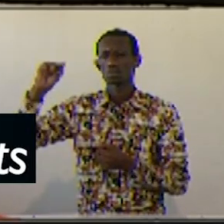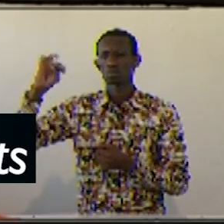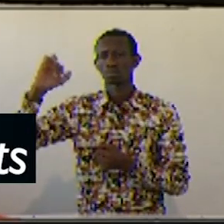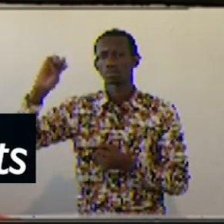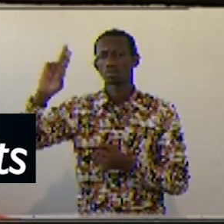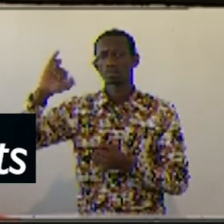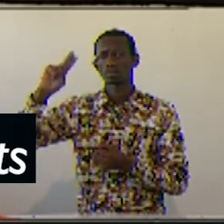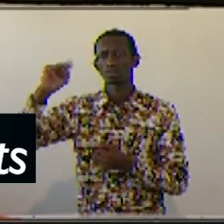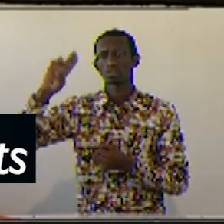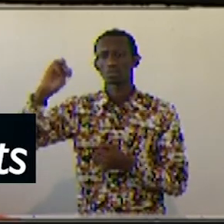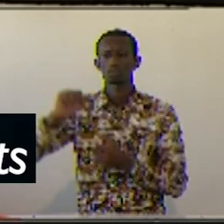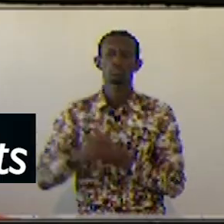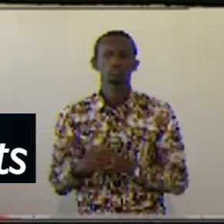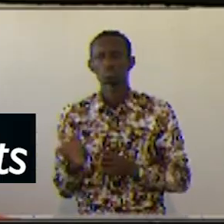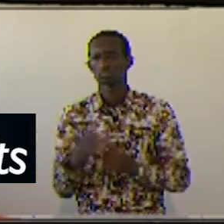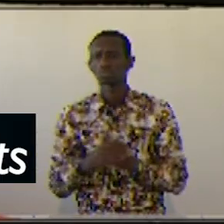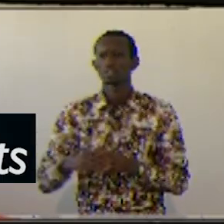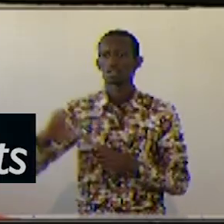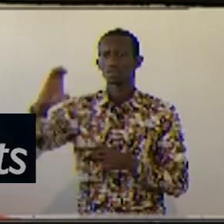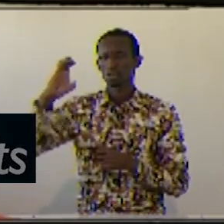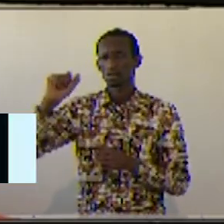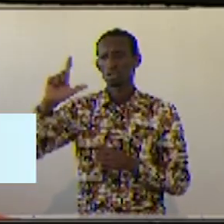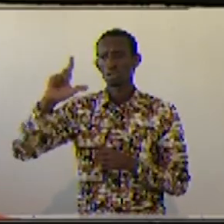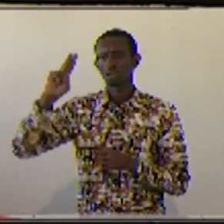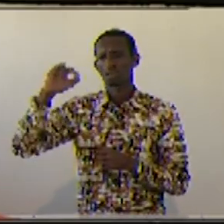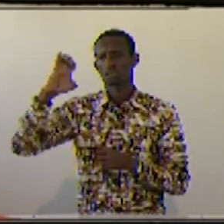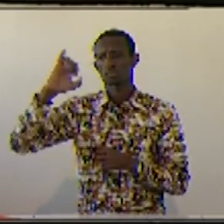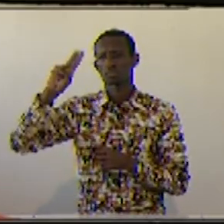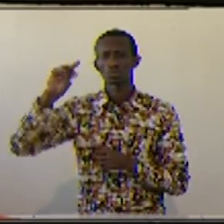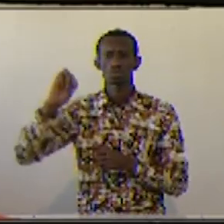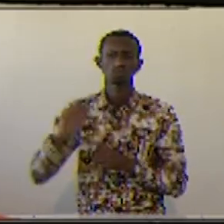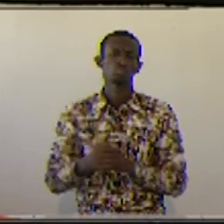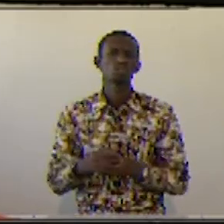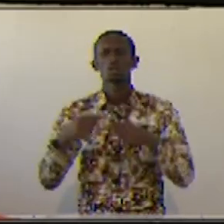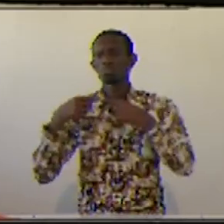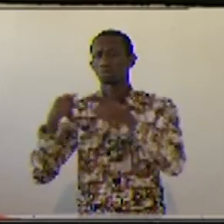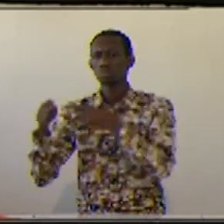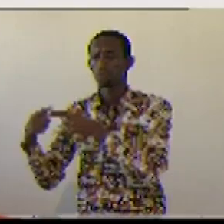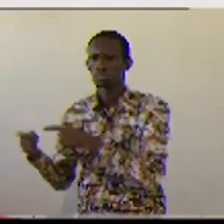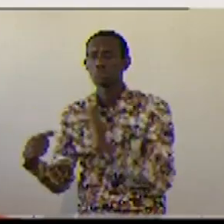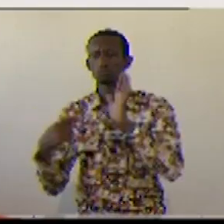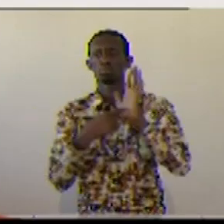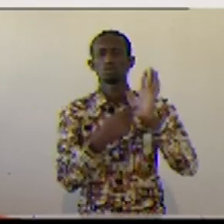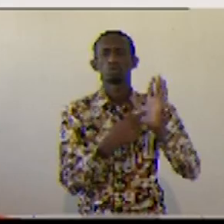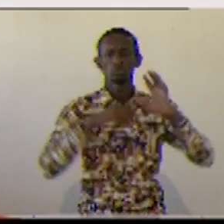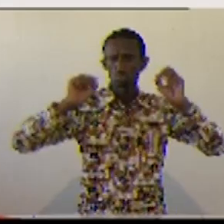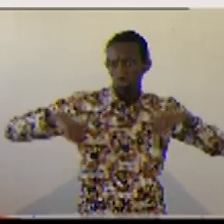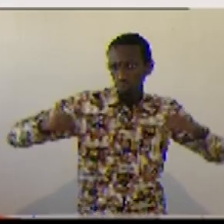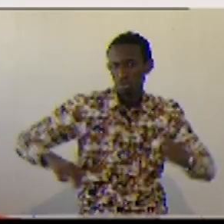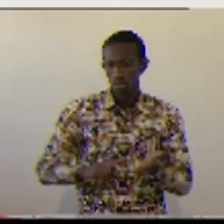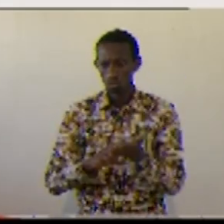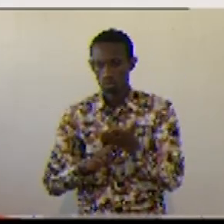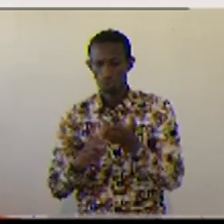magnesium, calcium. Those are also some examples of the active metals we can use. So when you take a